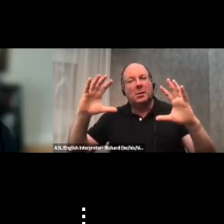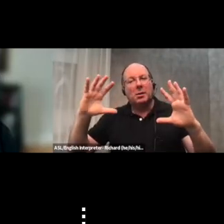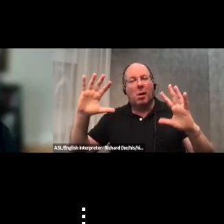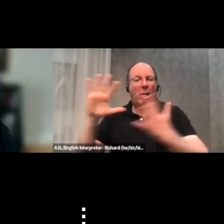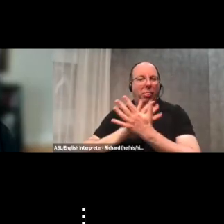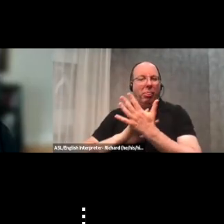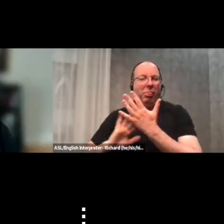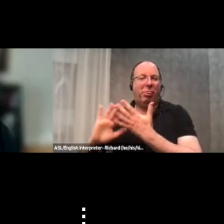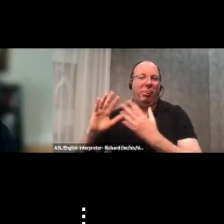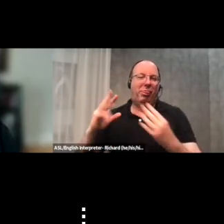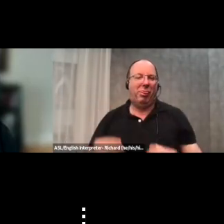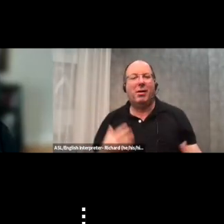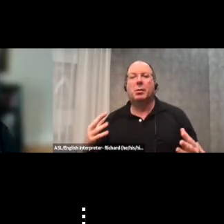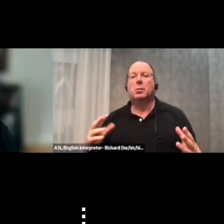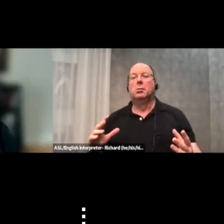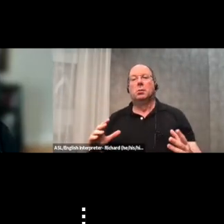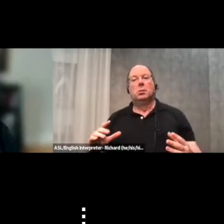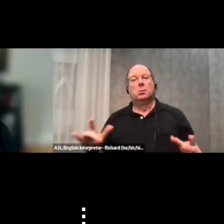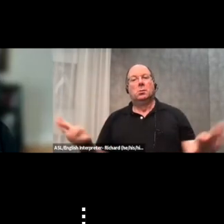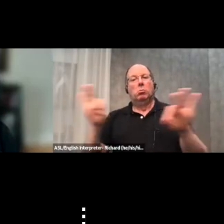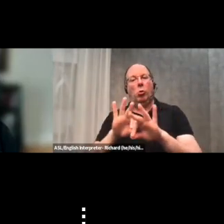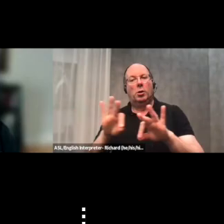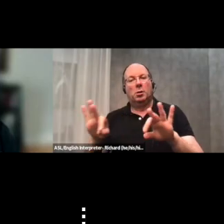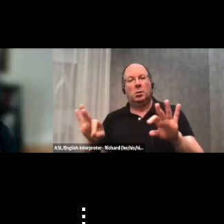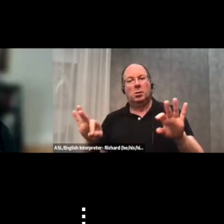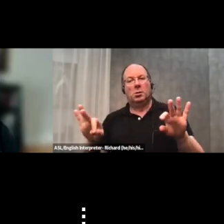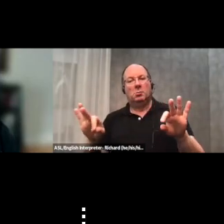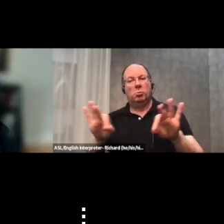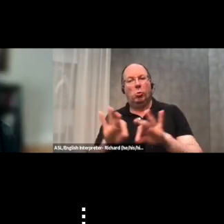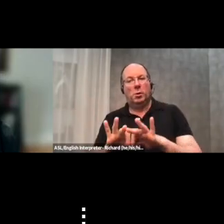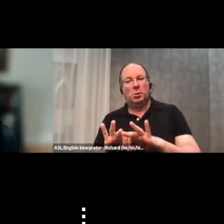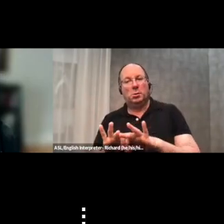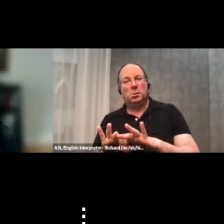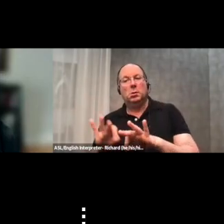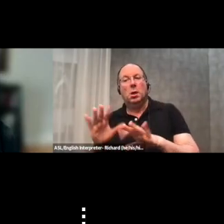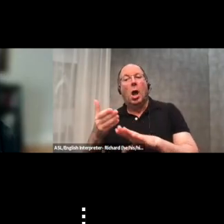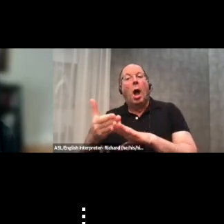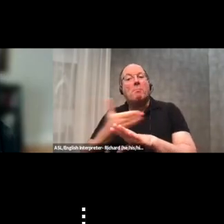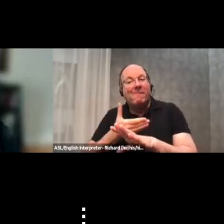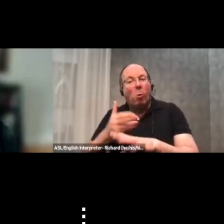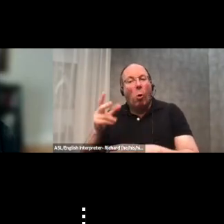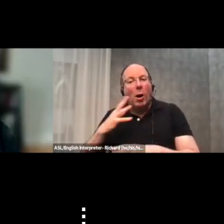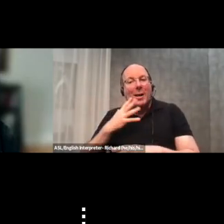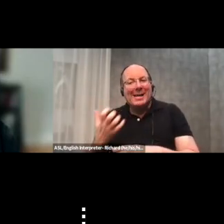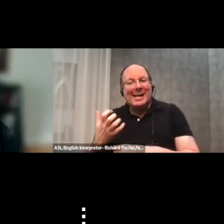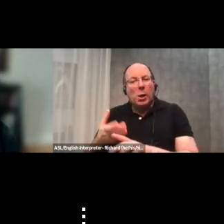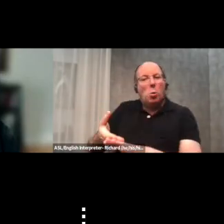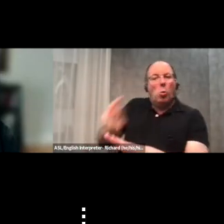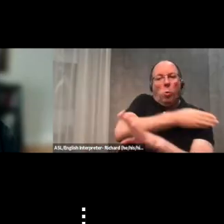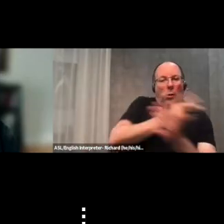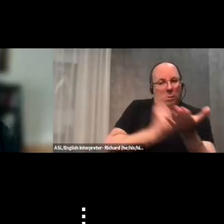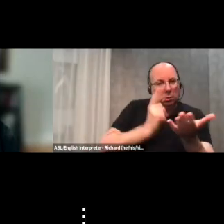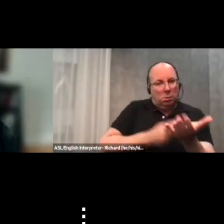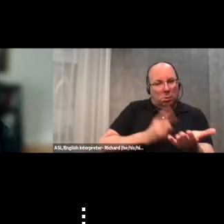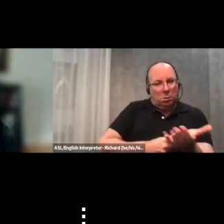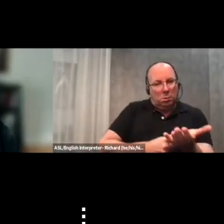which is why it's definitely more important to focus on the communication pre-scene, pre-kink play specifically, because